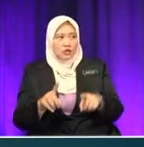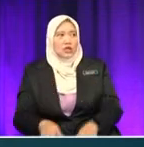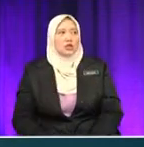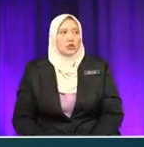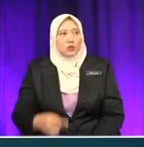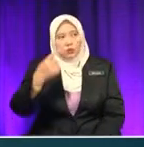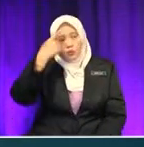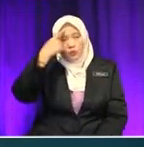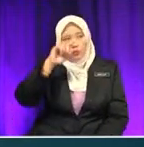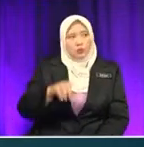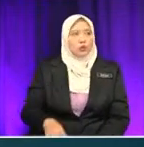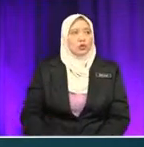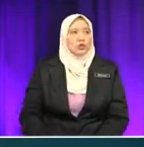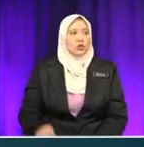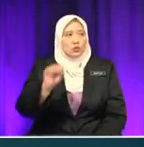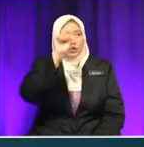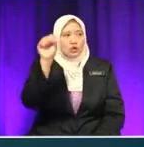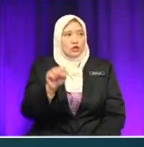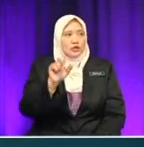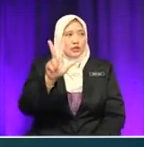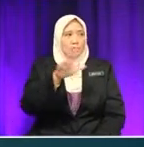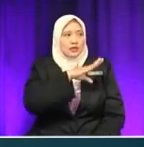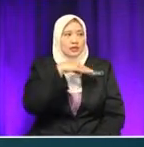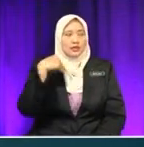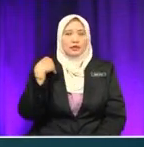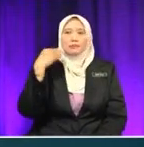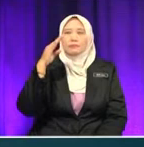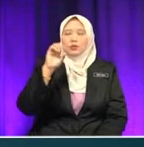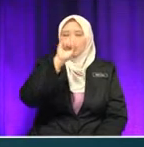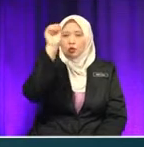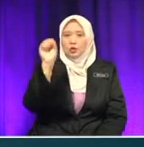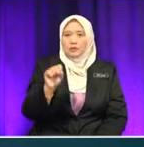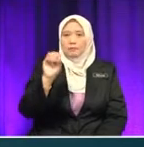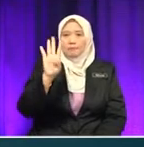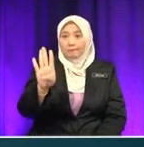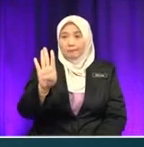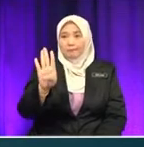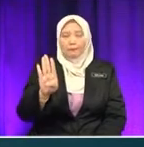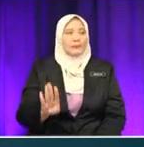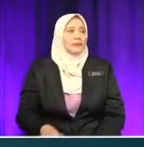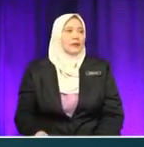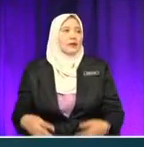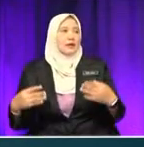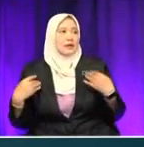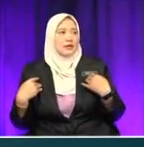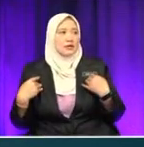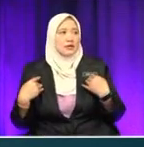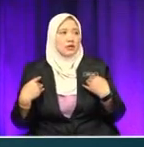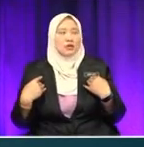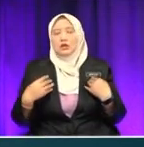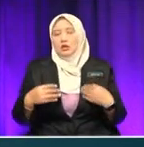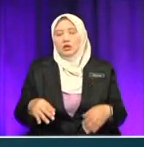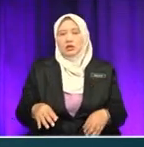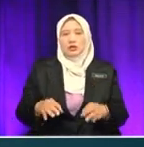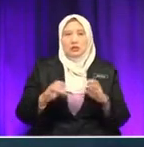learners and the low proficiency learners, you have two different approaches, Tivia. Mm-hmm. Now, the